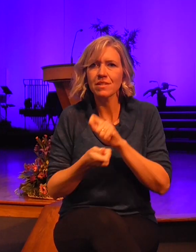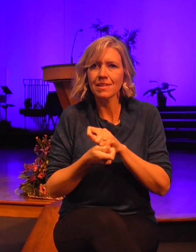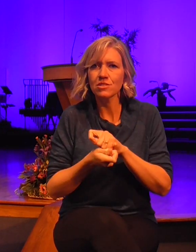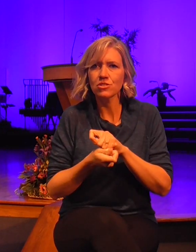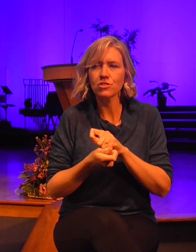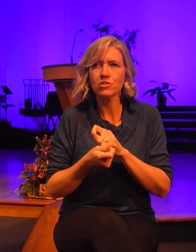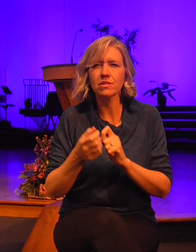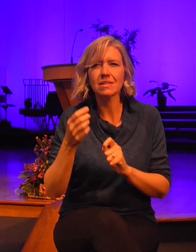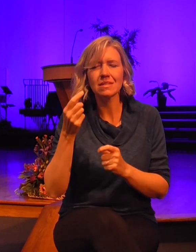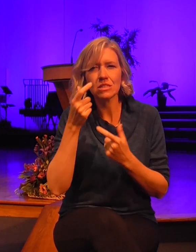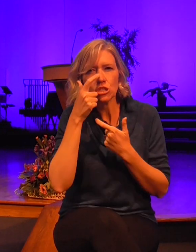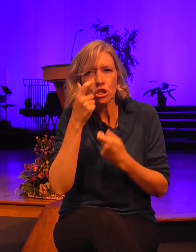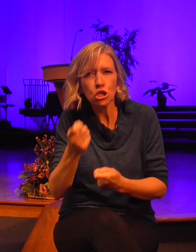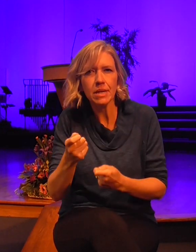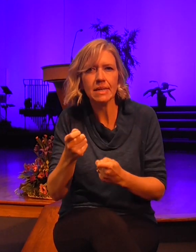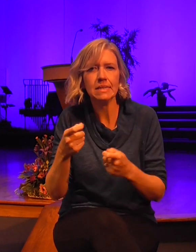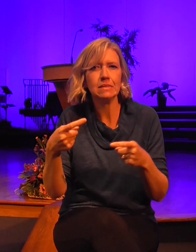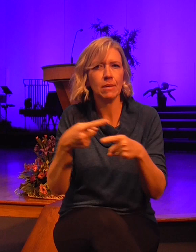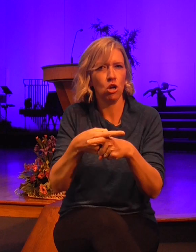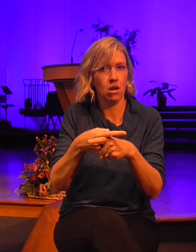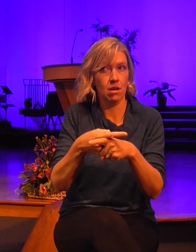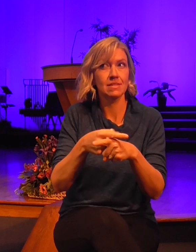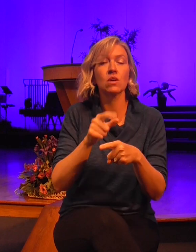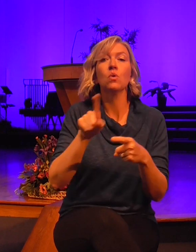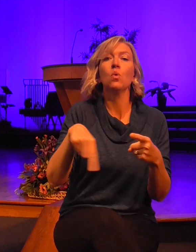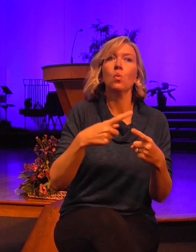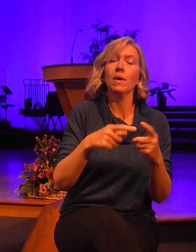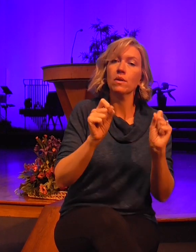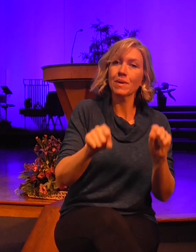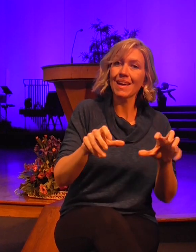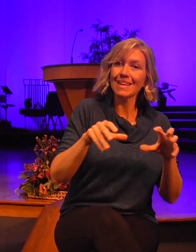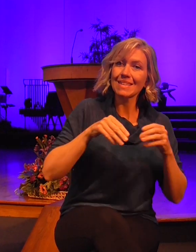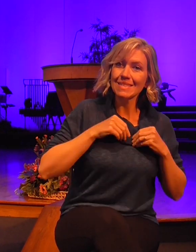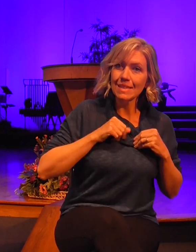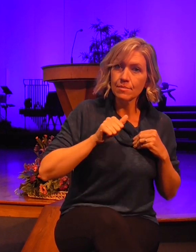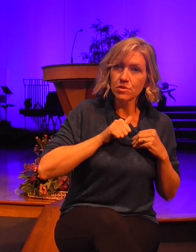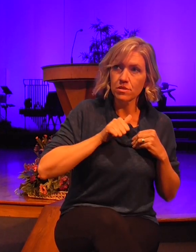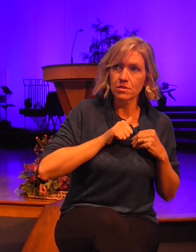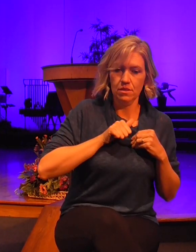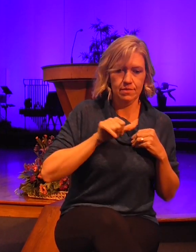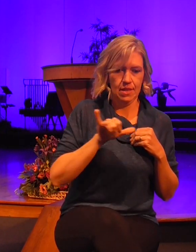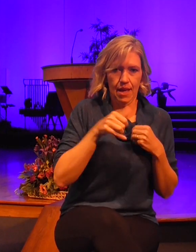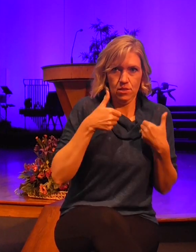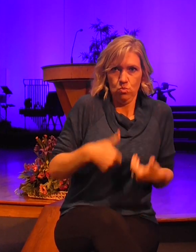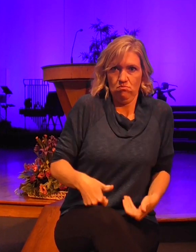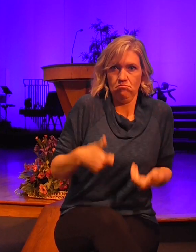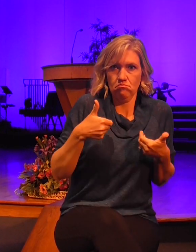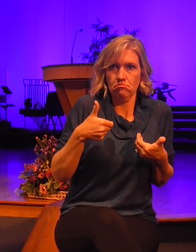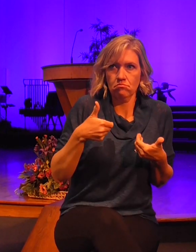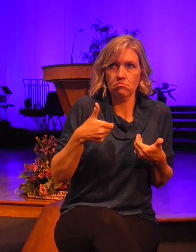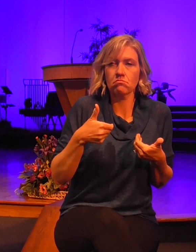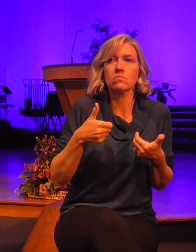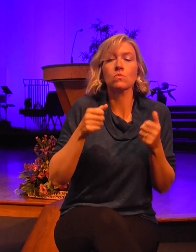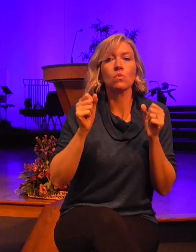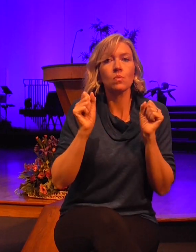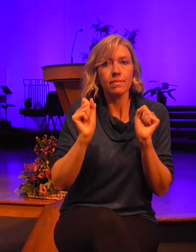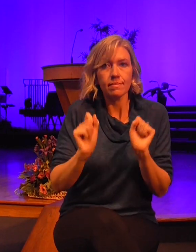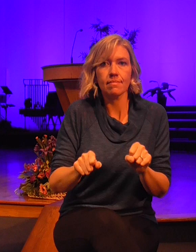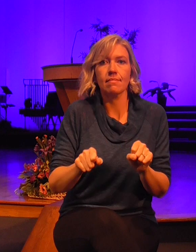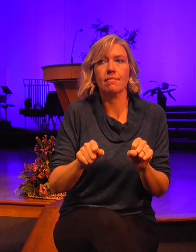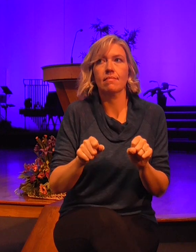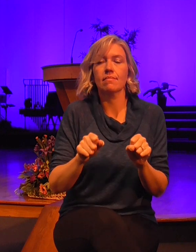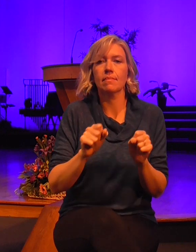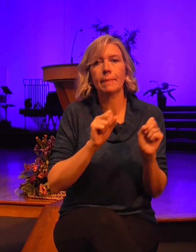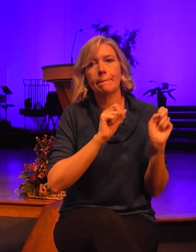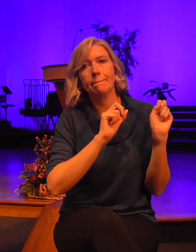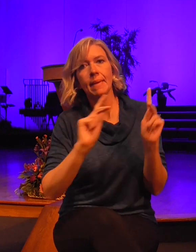paradox. When we can accept ourselves as we are, we come back